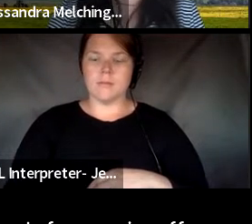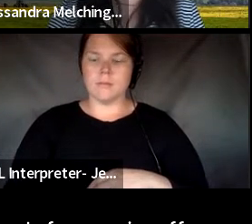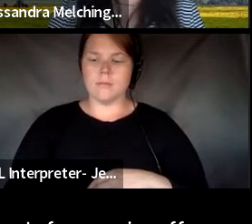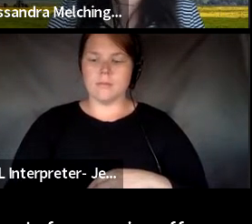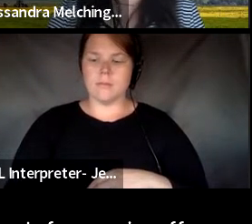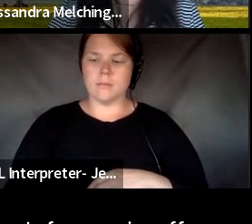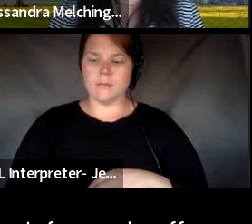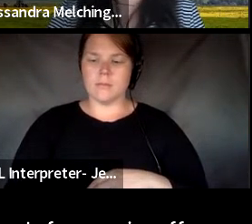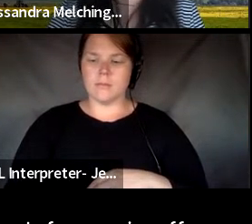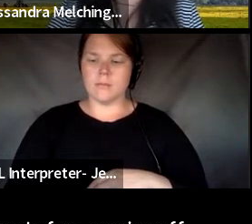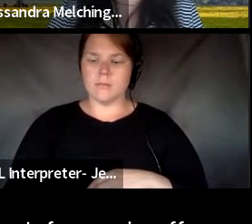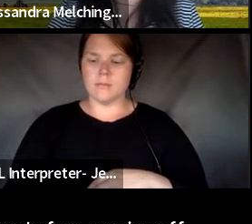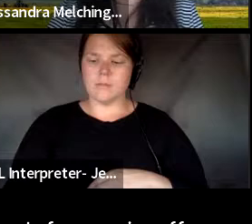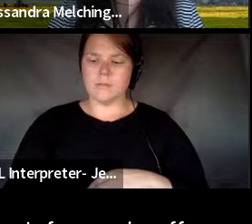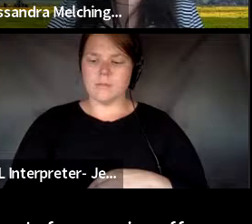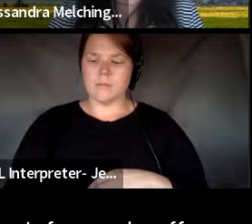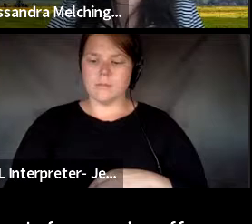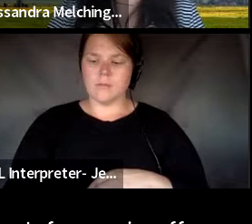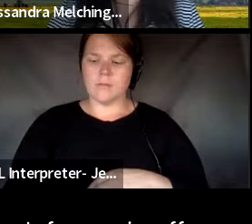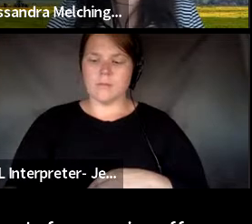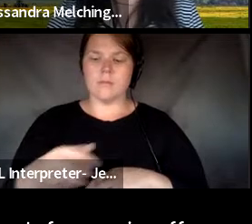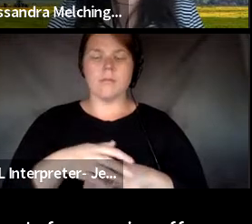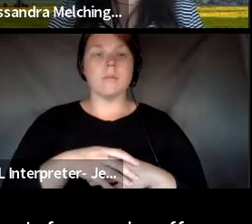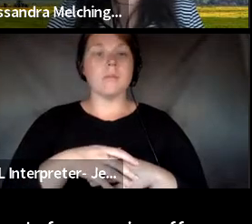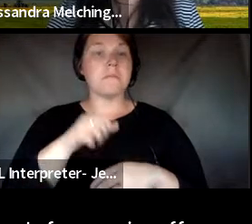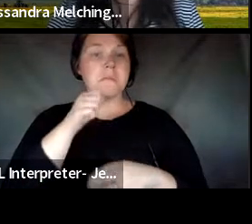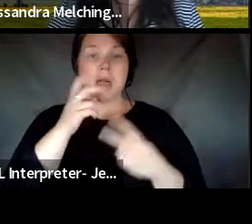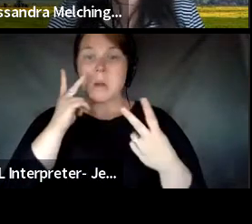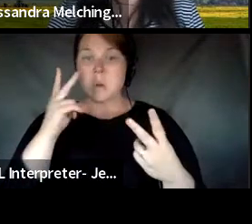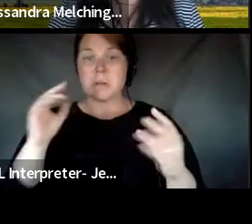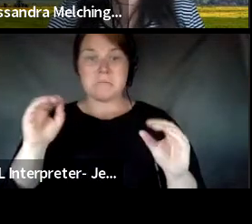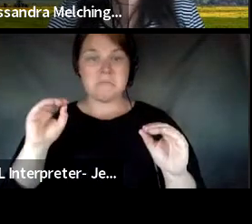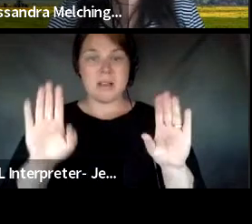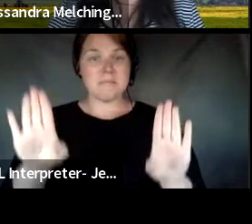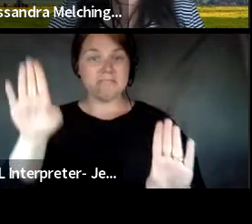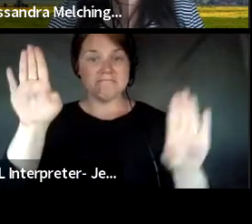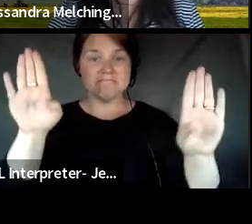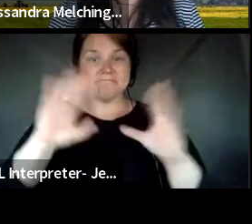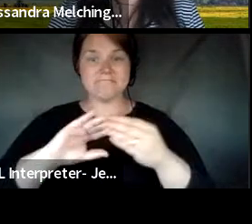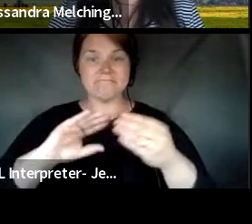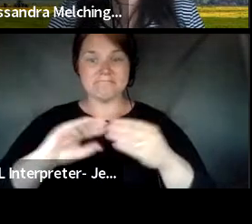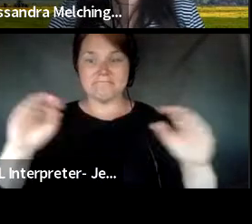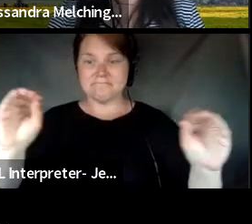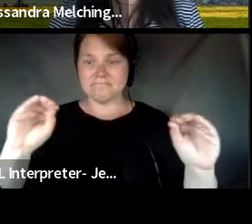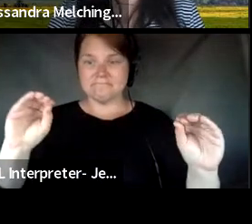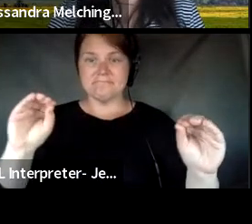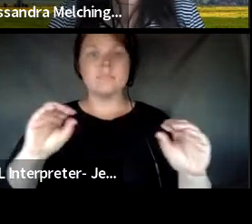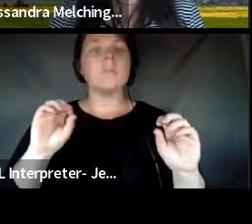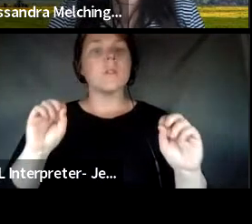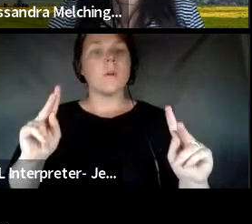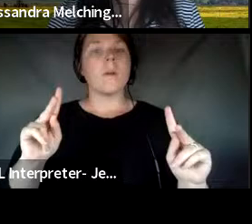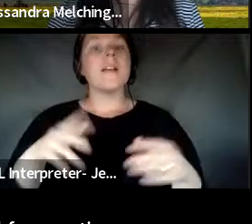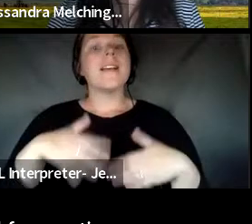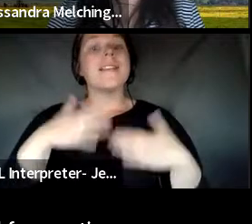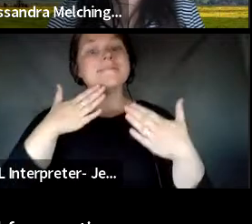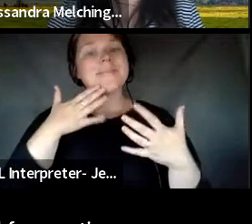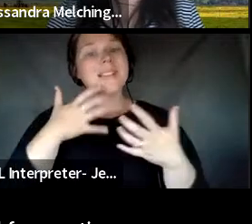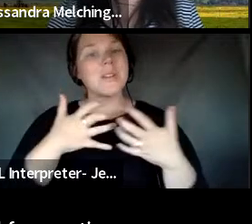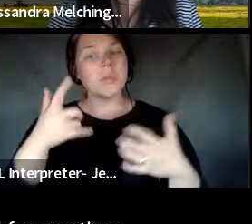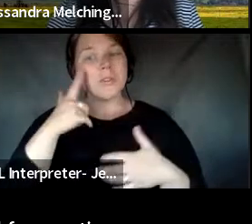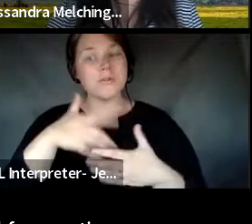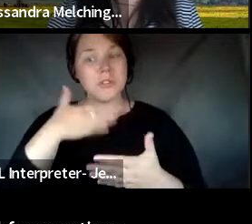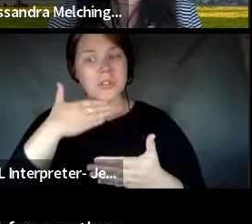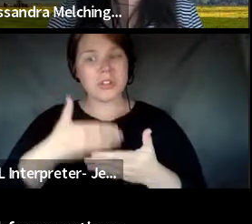I don't see anything coming up for you all for questions. We do want to thank you for an